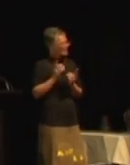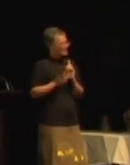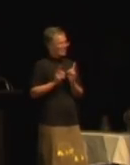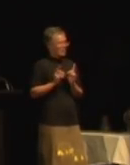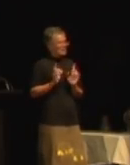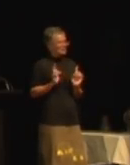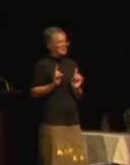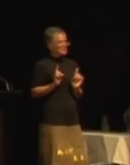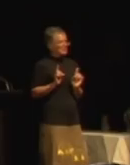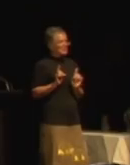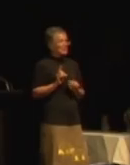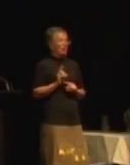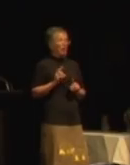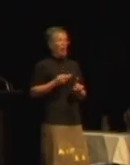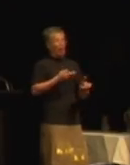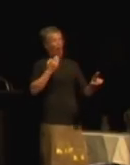In